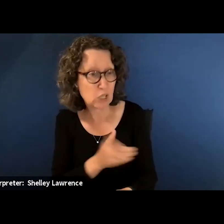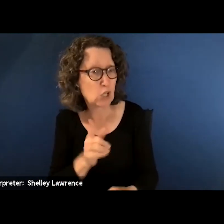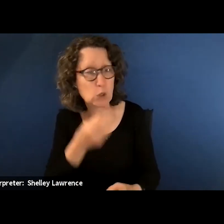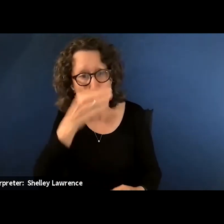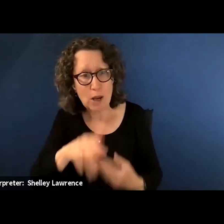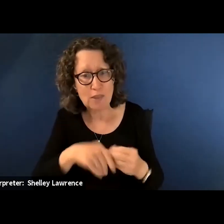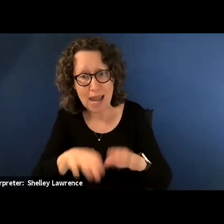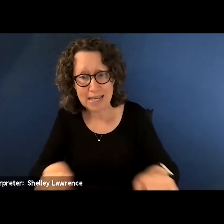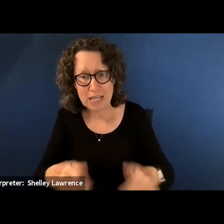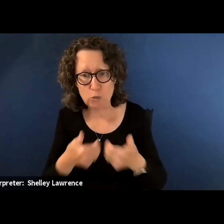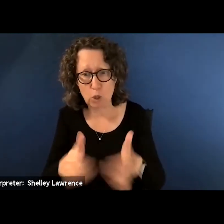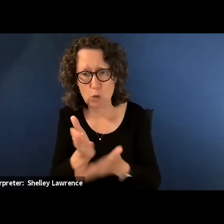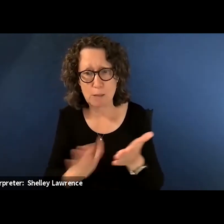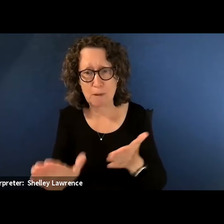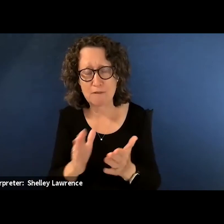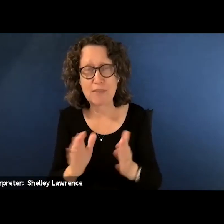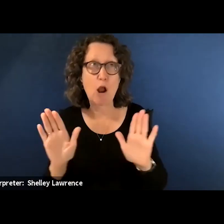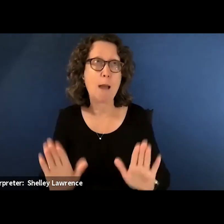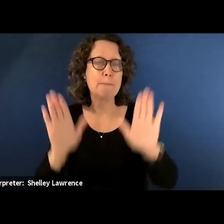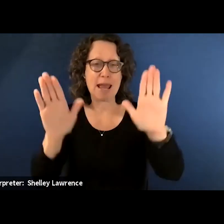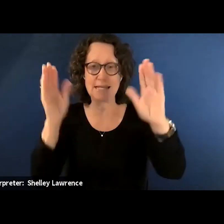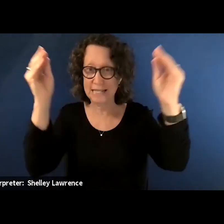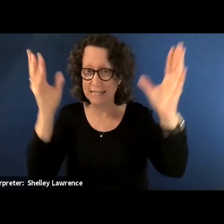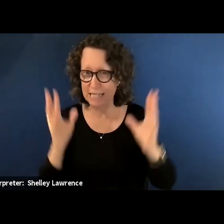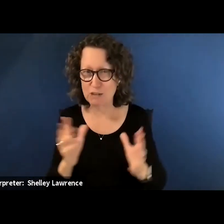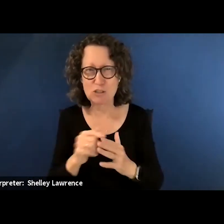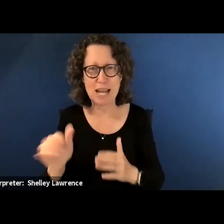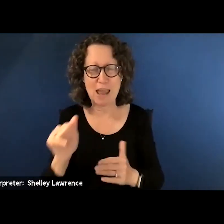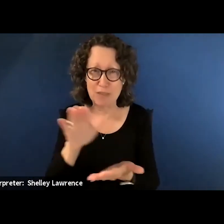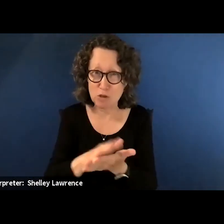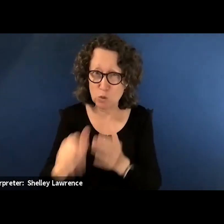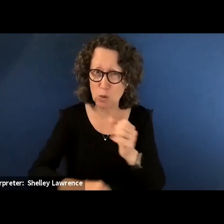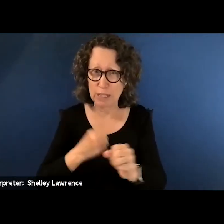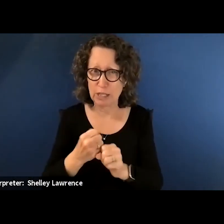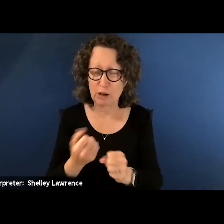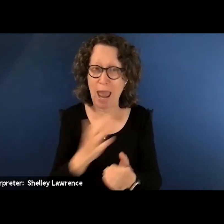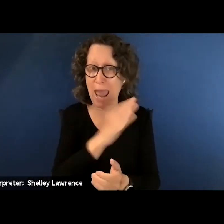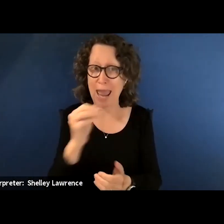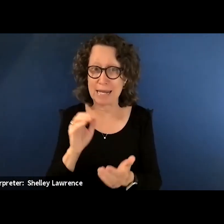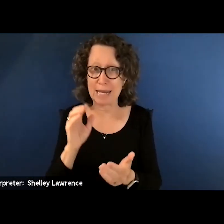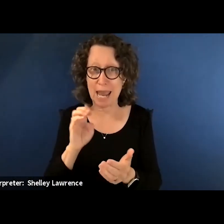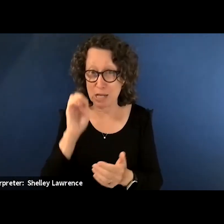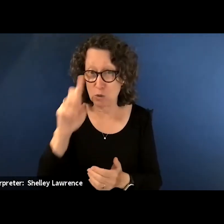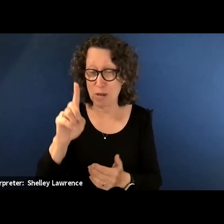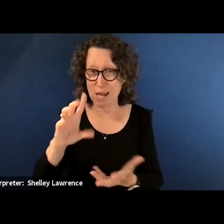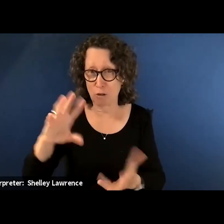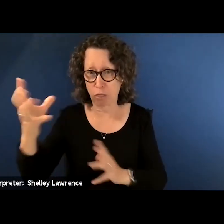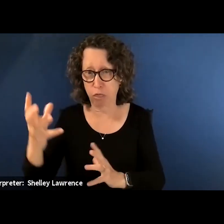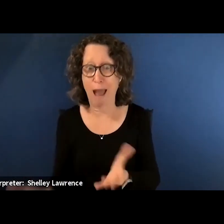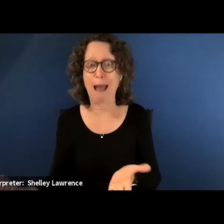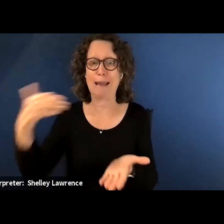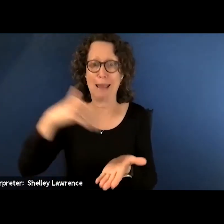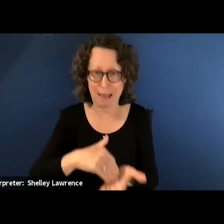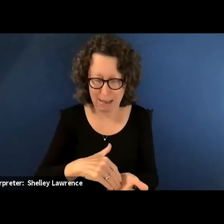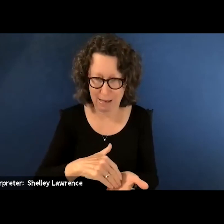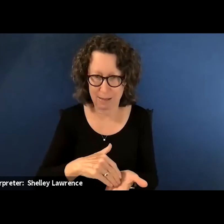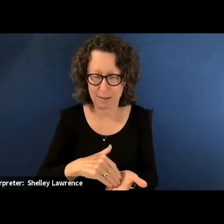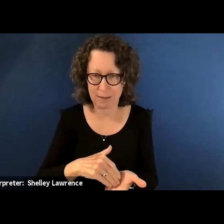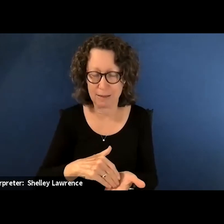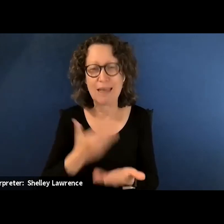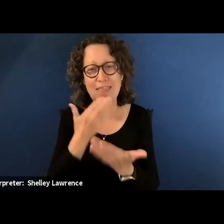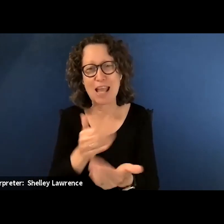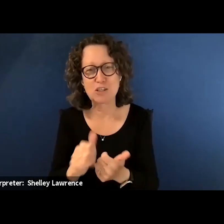are about to lose some of their amazing teachers and have their school year and education greatly disturbed once again, thanks to